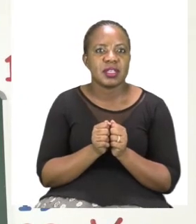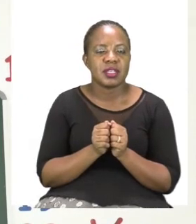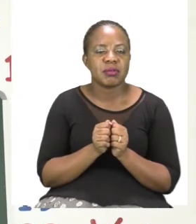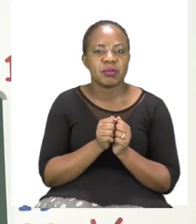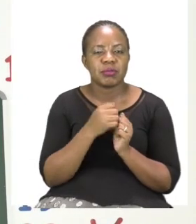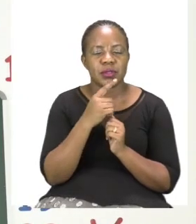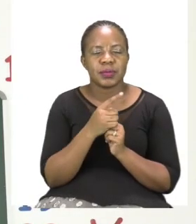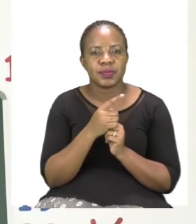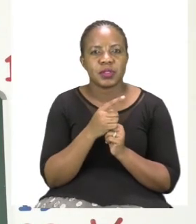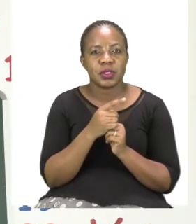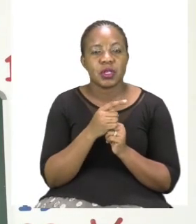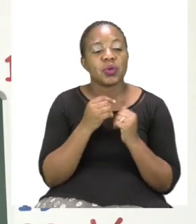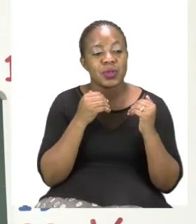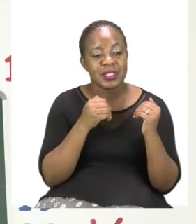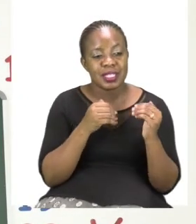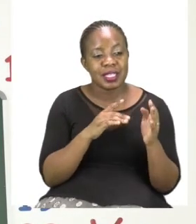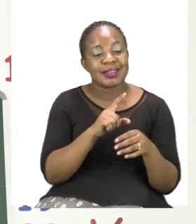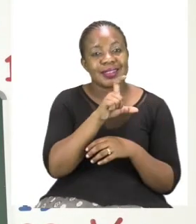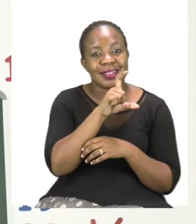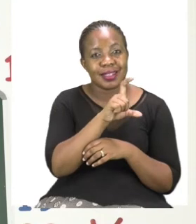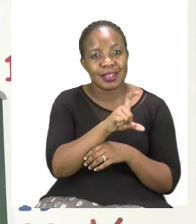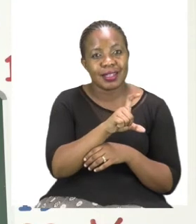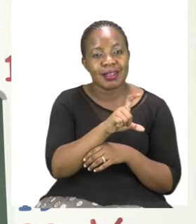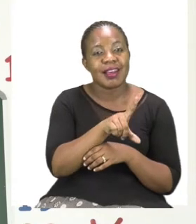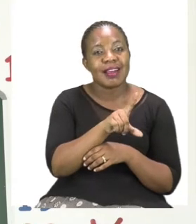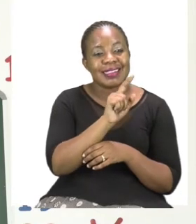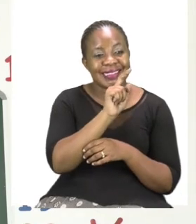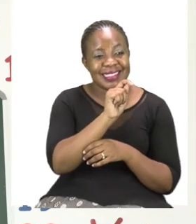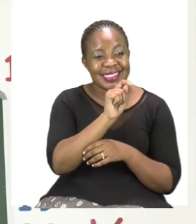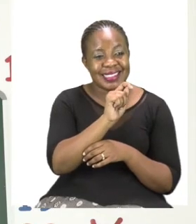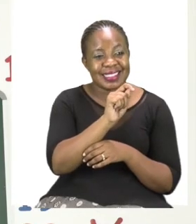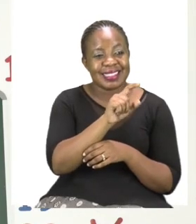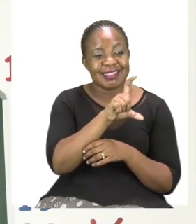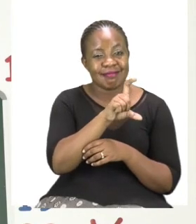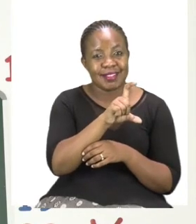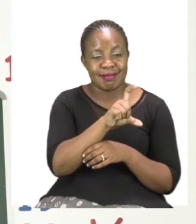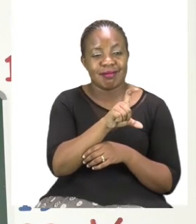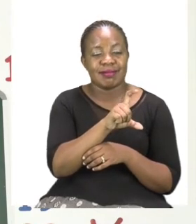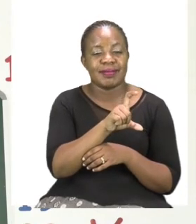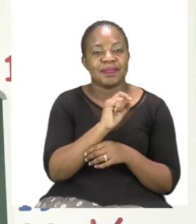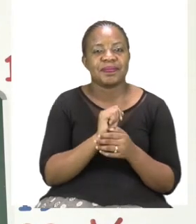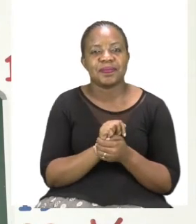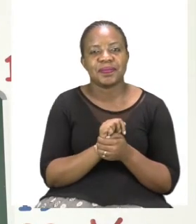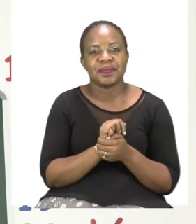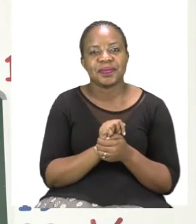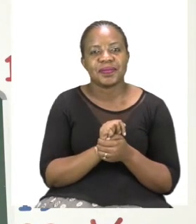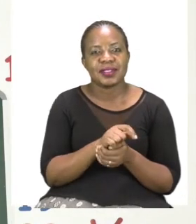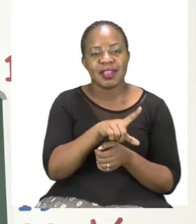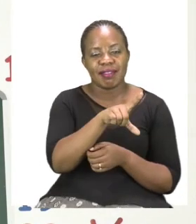said that we started with a capital letter word and the letter is T. So our sentence